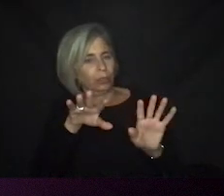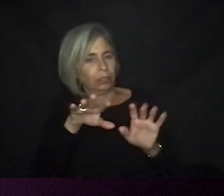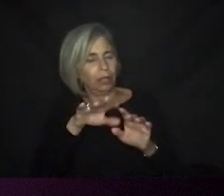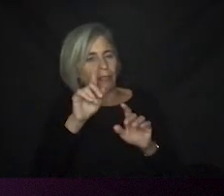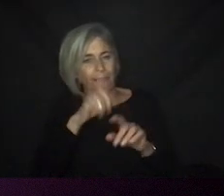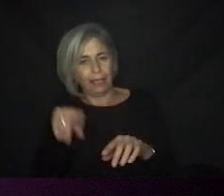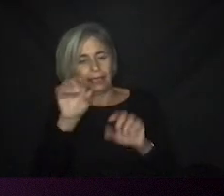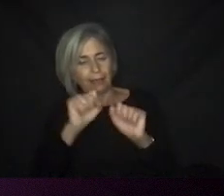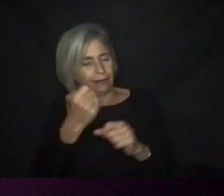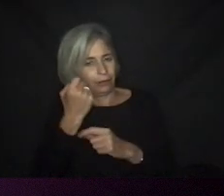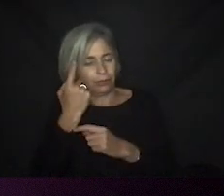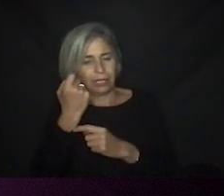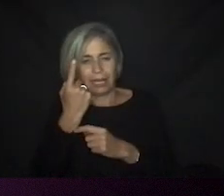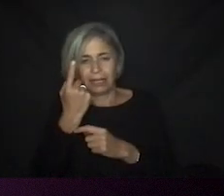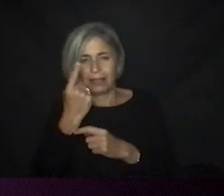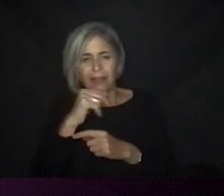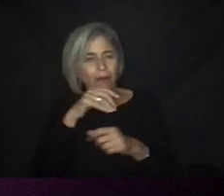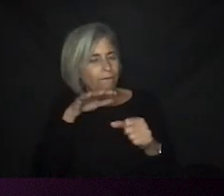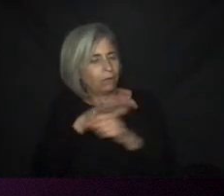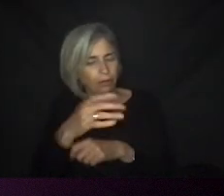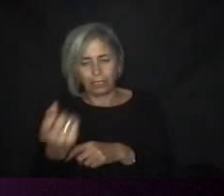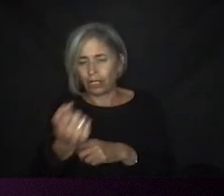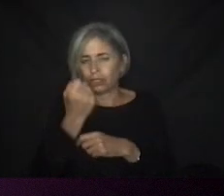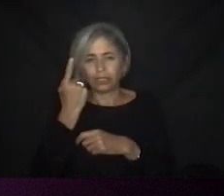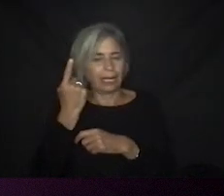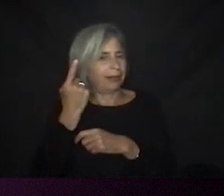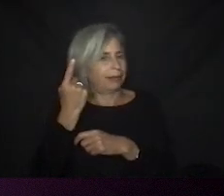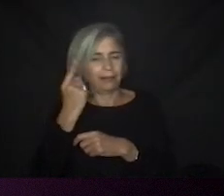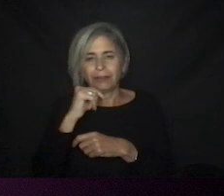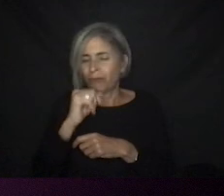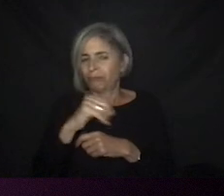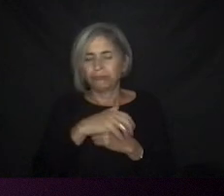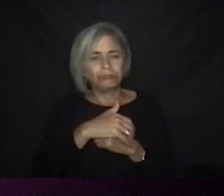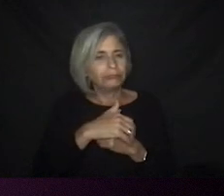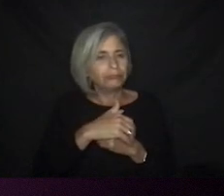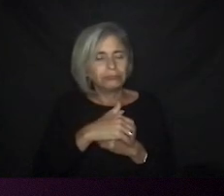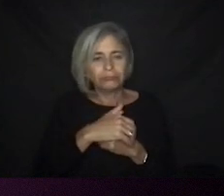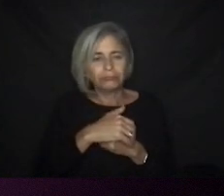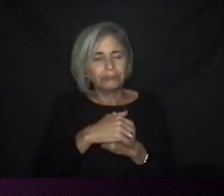they can understand. They don't fully understand it.